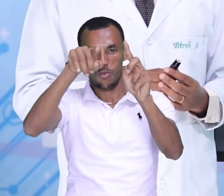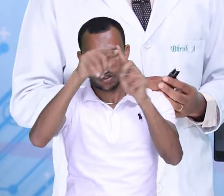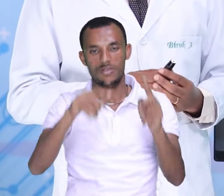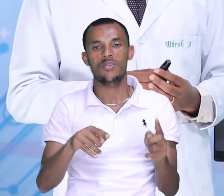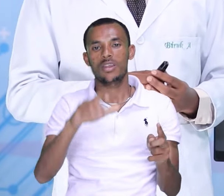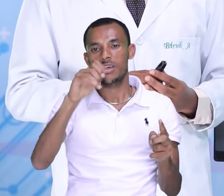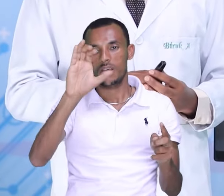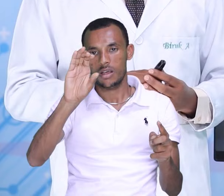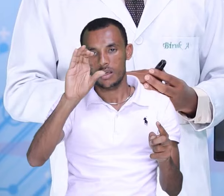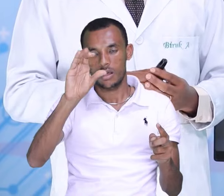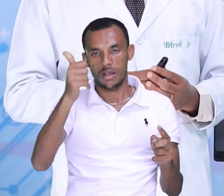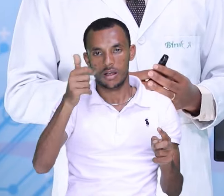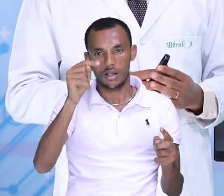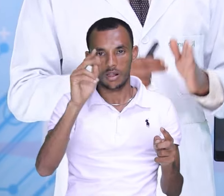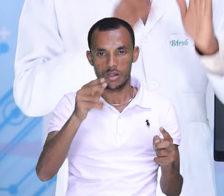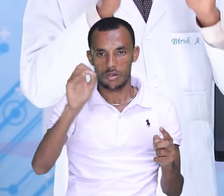is the negative electrode.